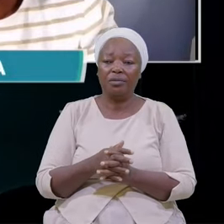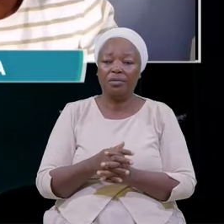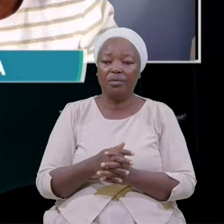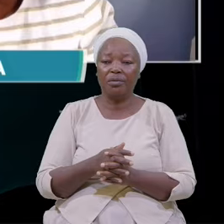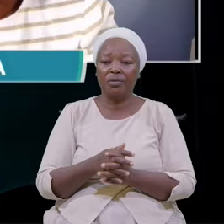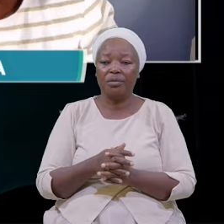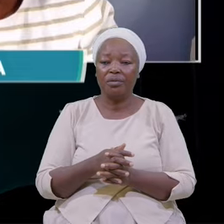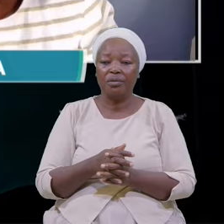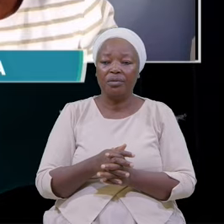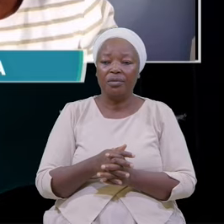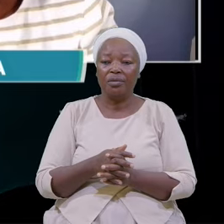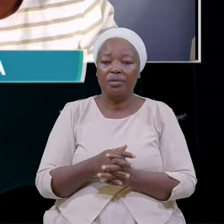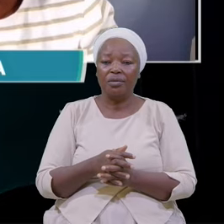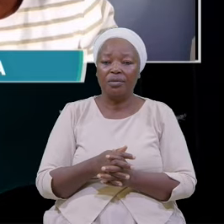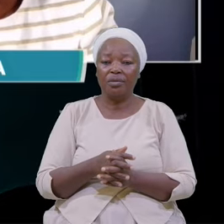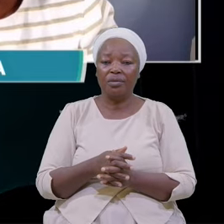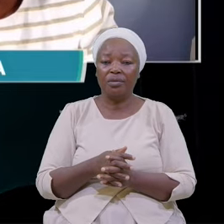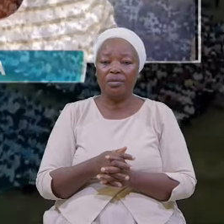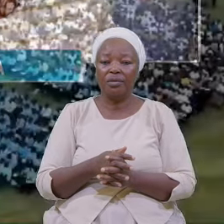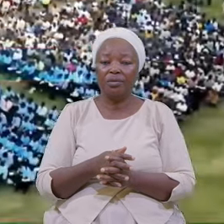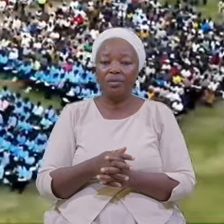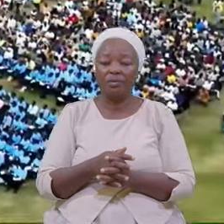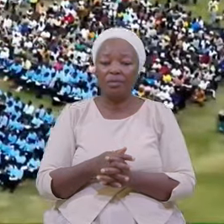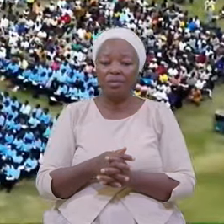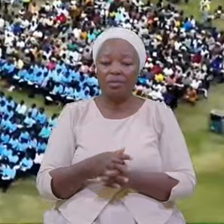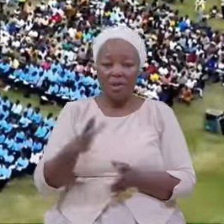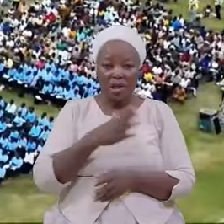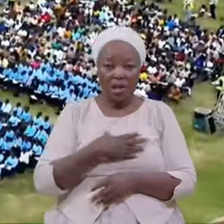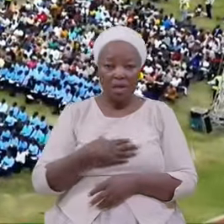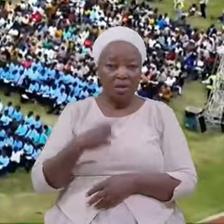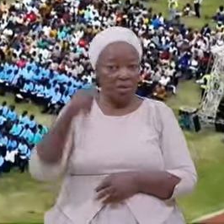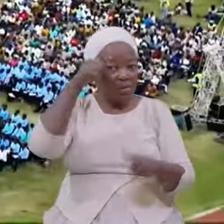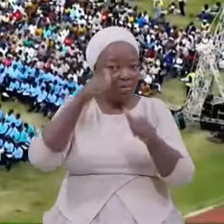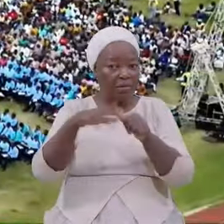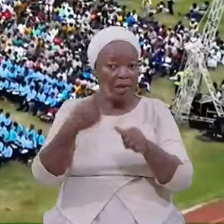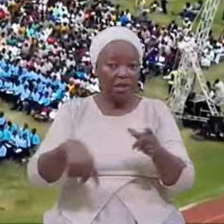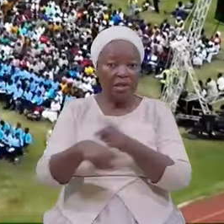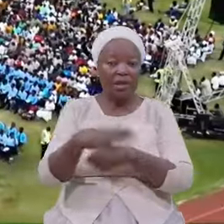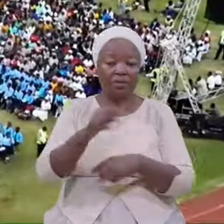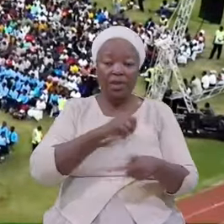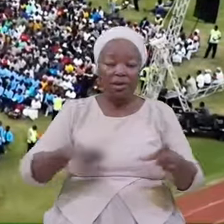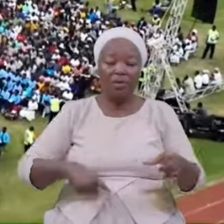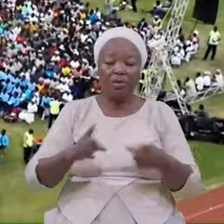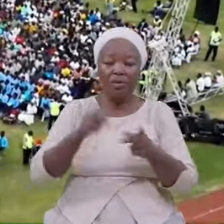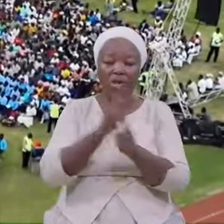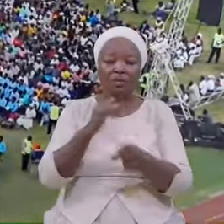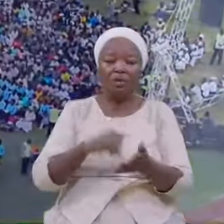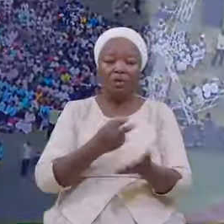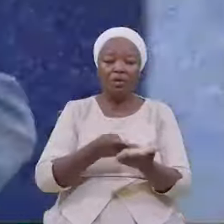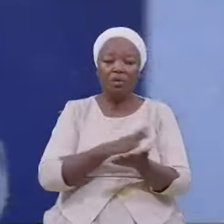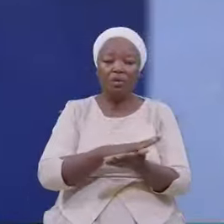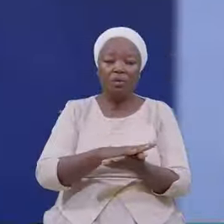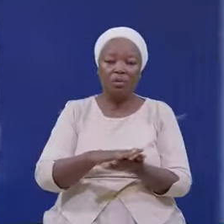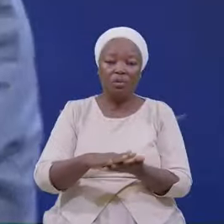même, on n'a pas même à fabriquer ces jouets. C'est déjà fabriqué par les compagnies, les sociétés. Mais gardez le nom